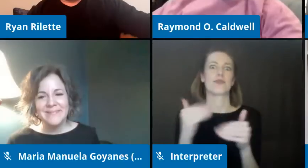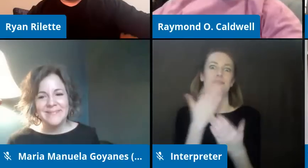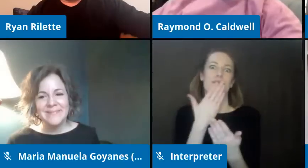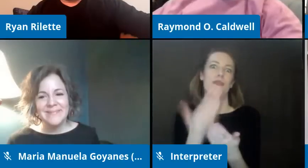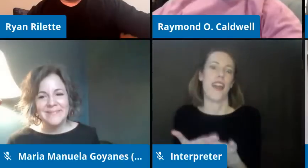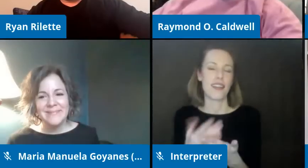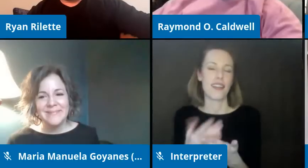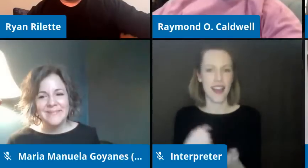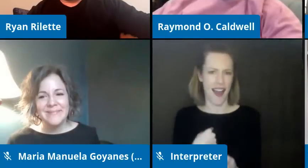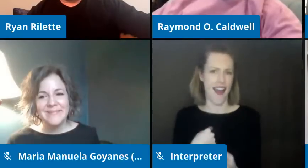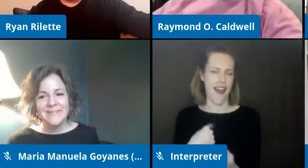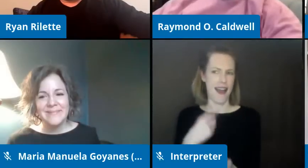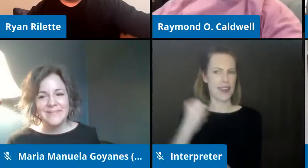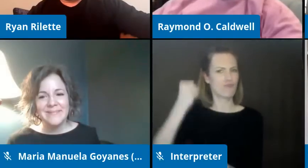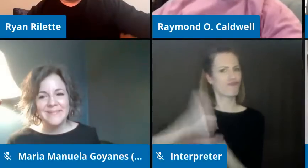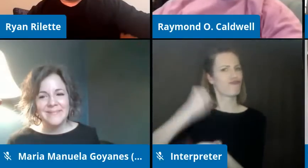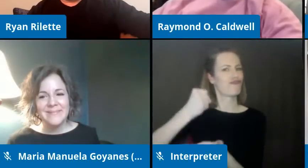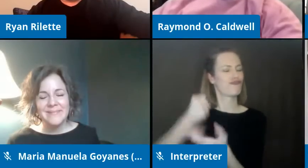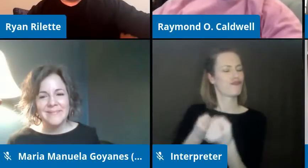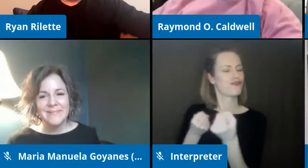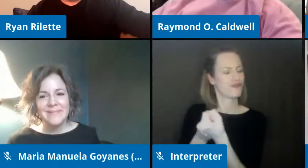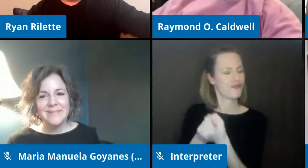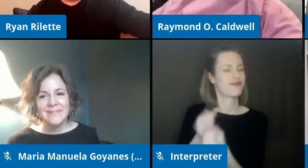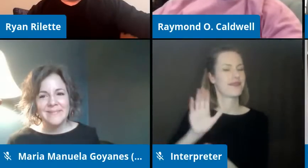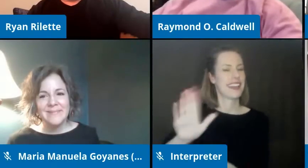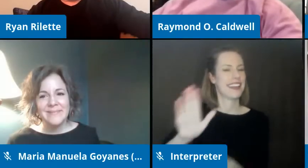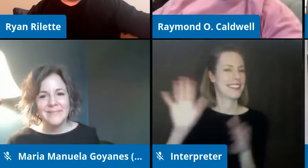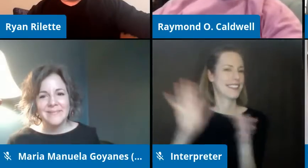his sentiments entirely. He says to